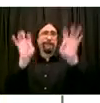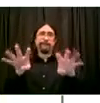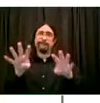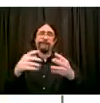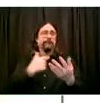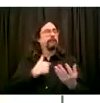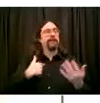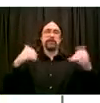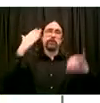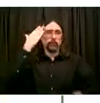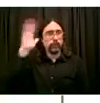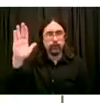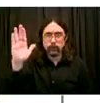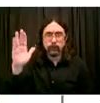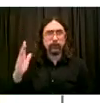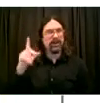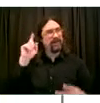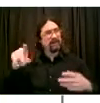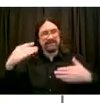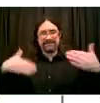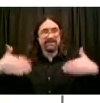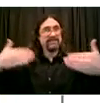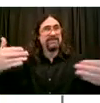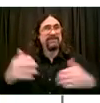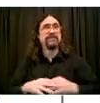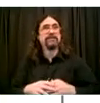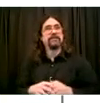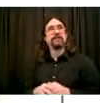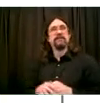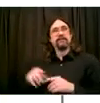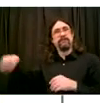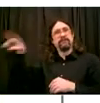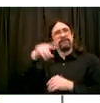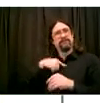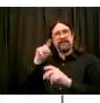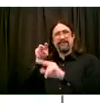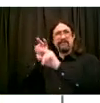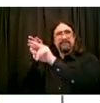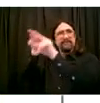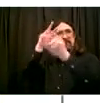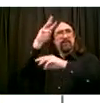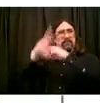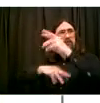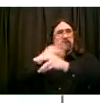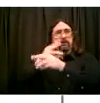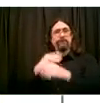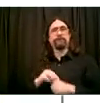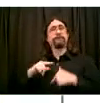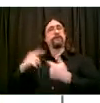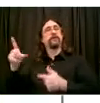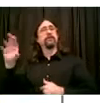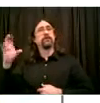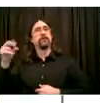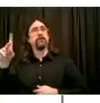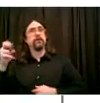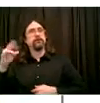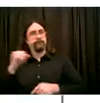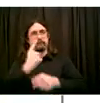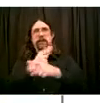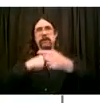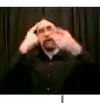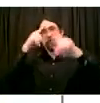health colleagues around the world to understand, what the implications are. But even as we clarify that